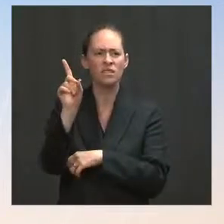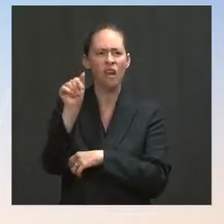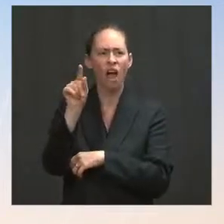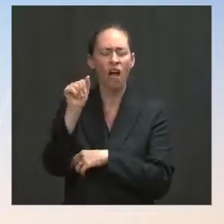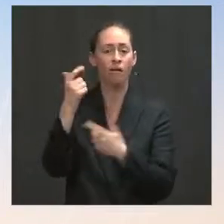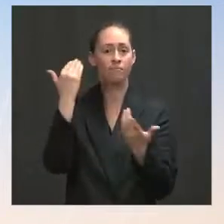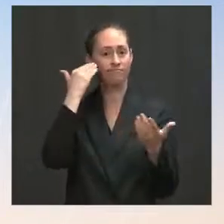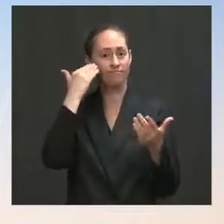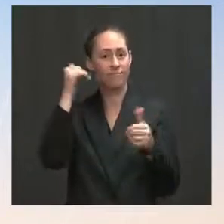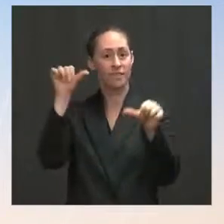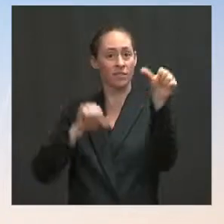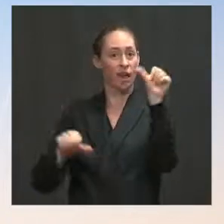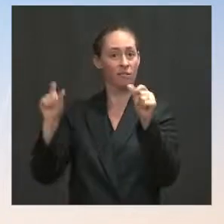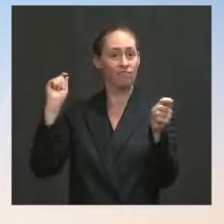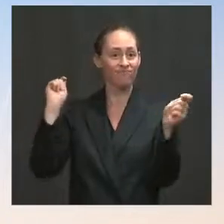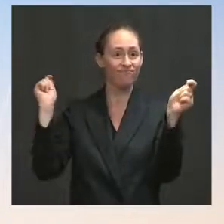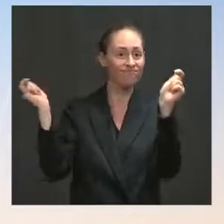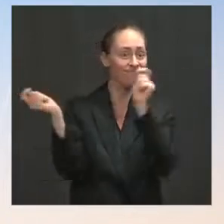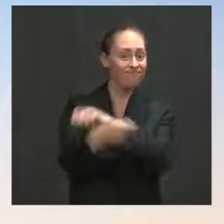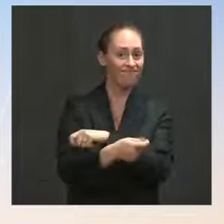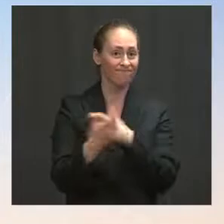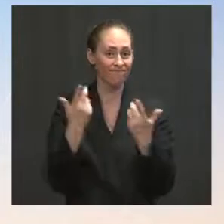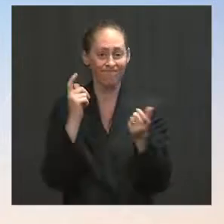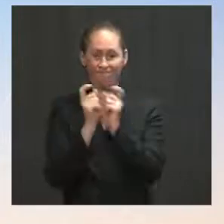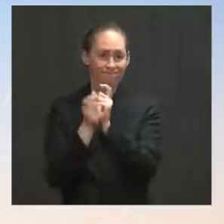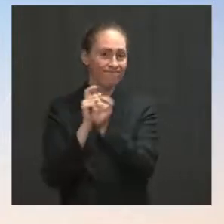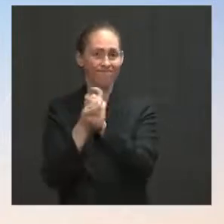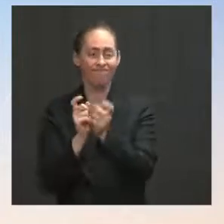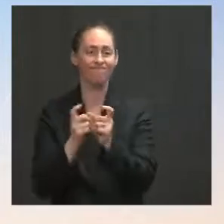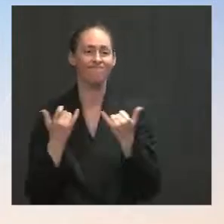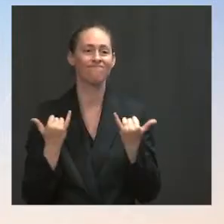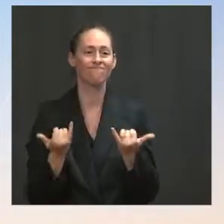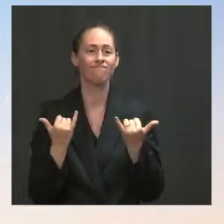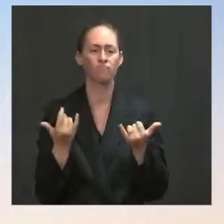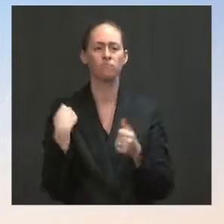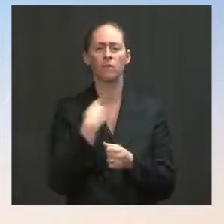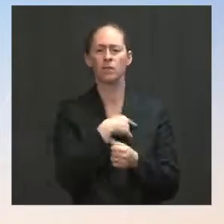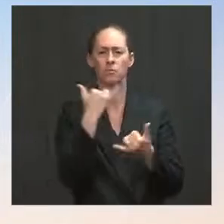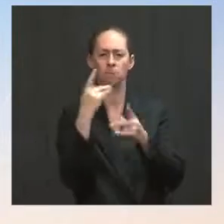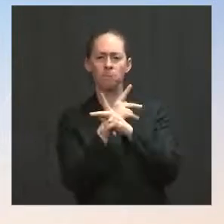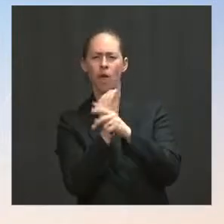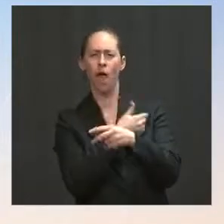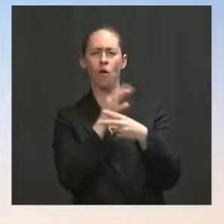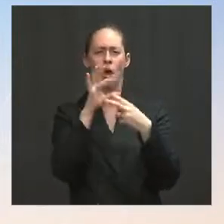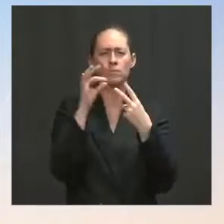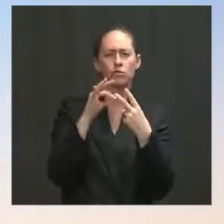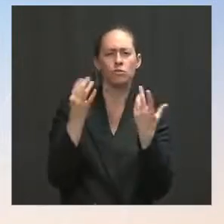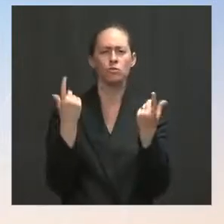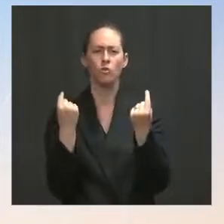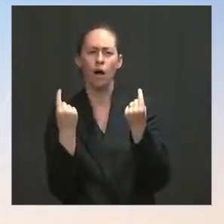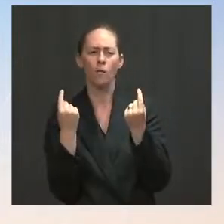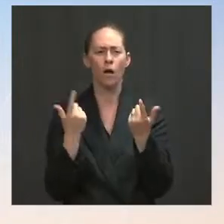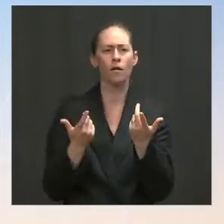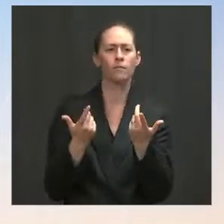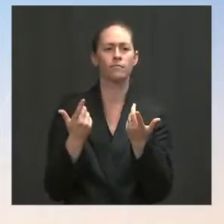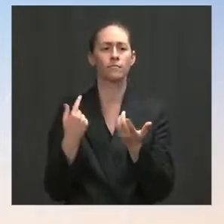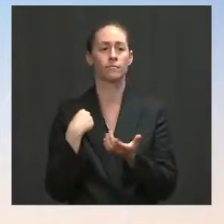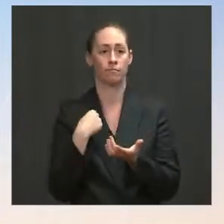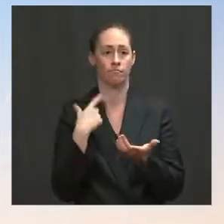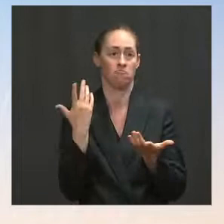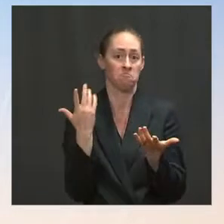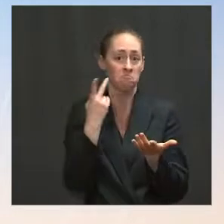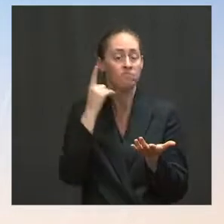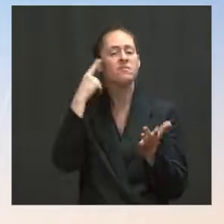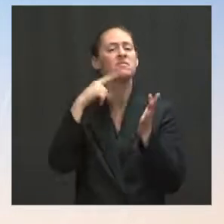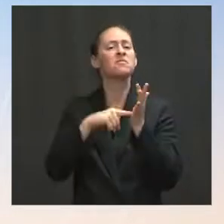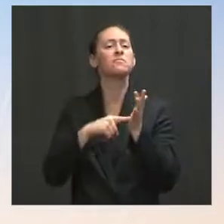have long said that we will reserve optionality, including how we're purchasing doses of vaccines